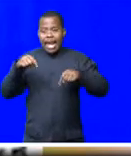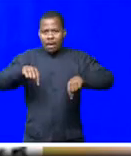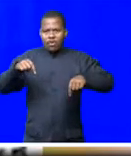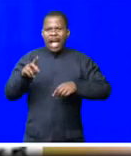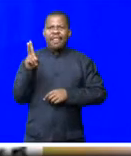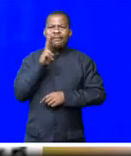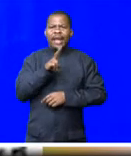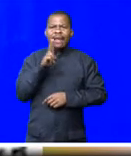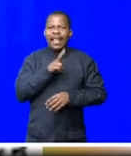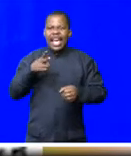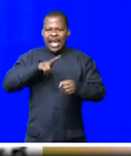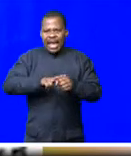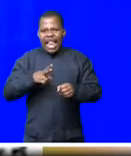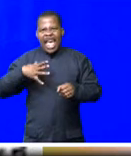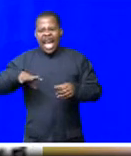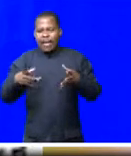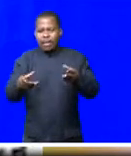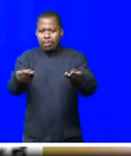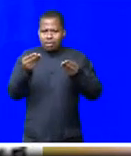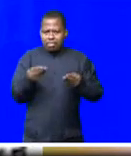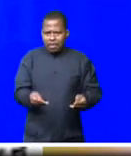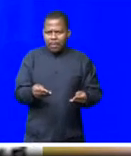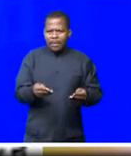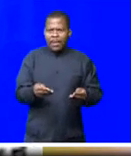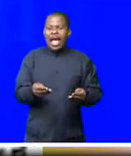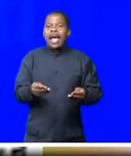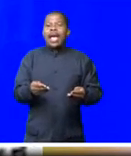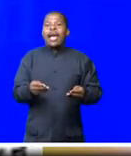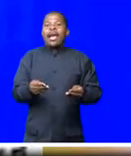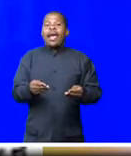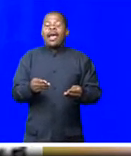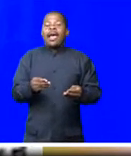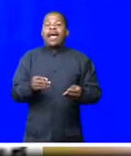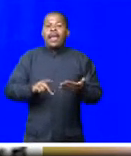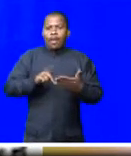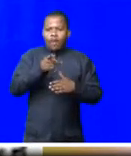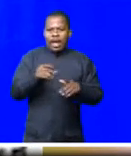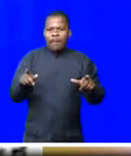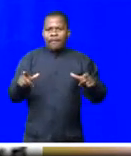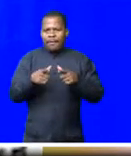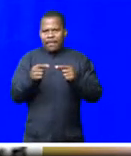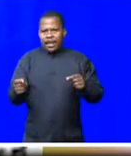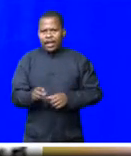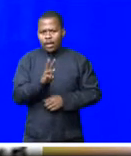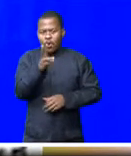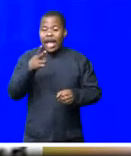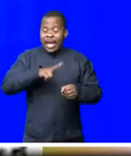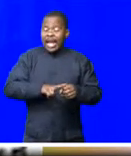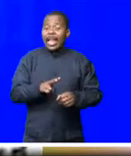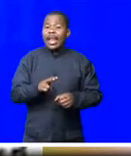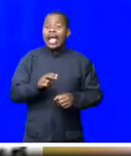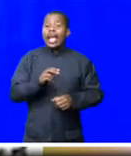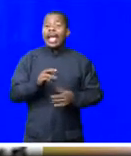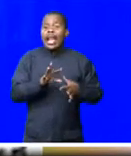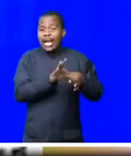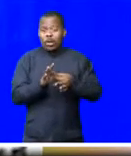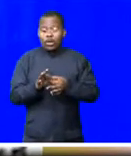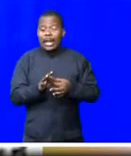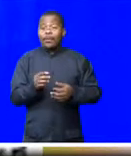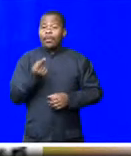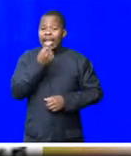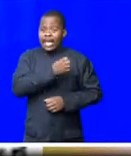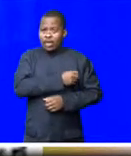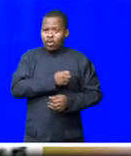kungulesihlanu labathatha ticelo nakuqala leli viki namuhla liyavala lolu hlelo. Kanti le nhlangano icolise kakhulu kulabo bebasafuna